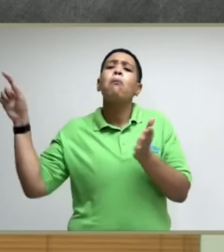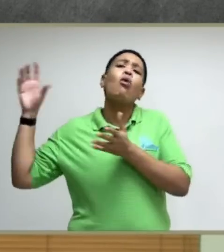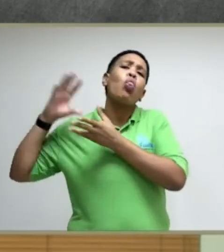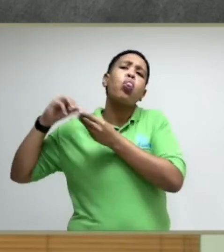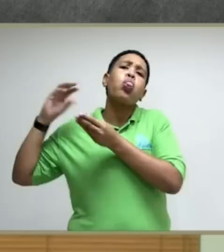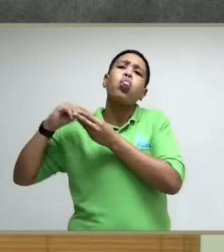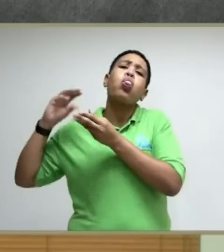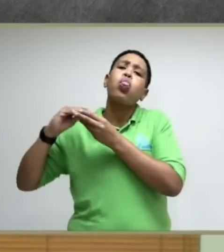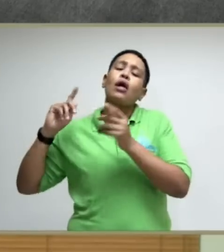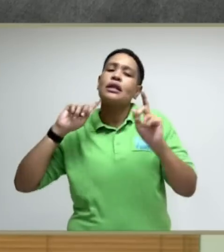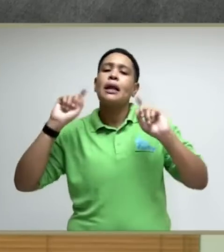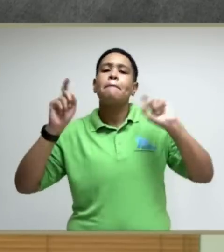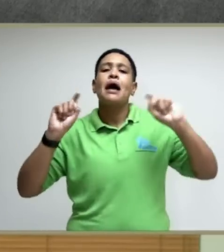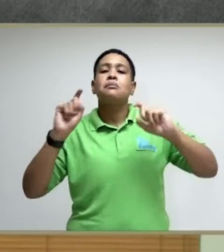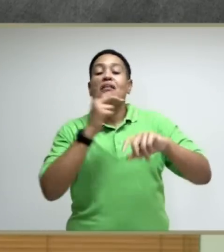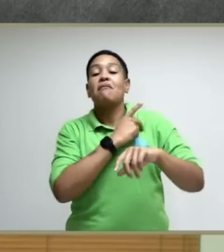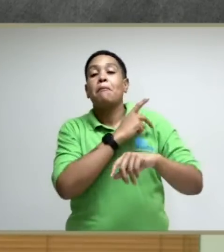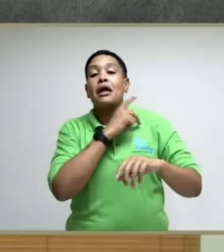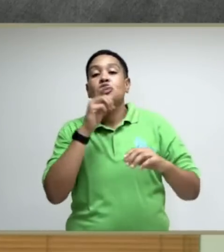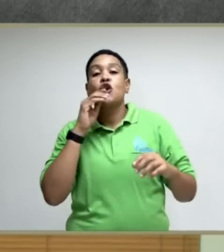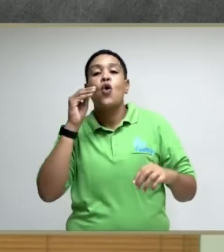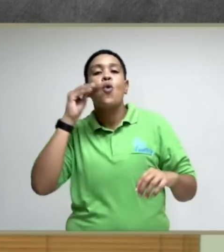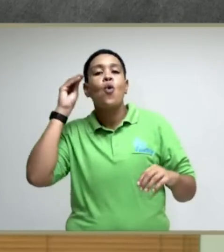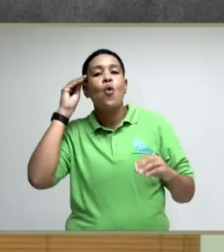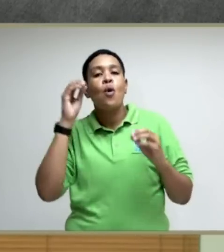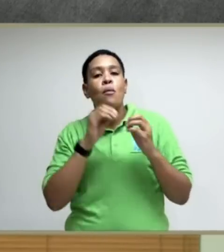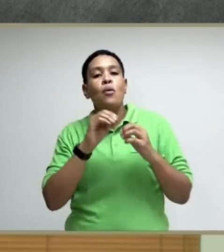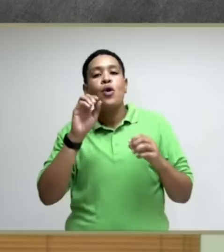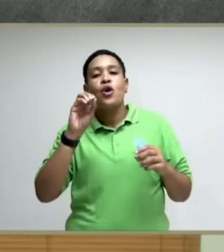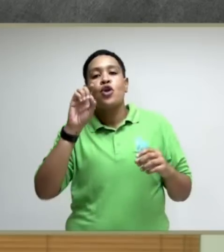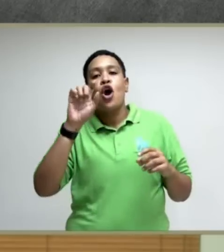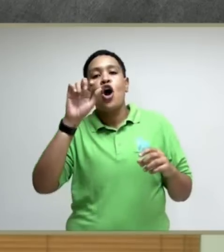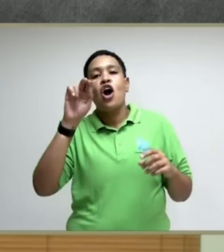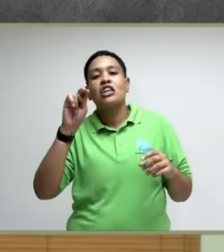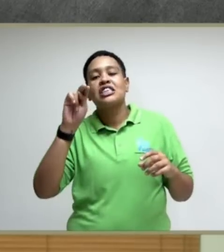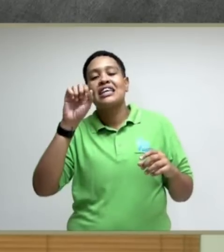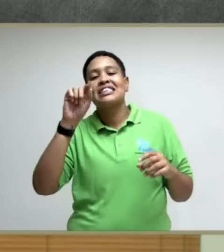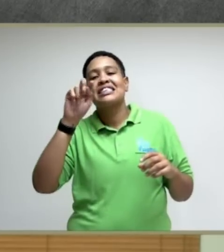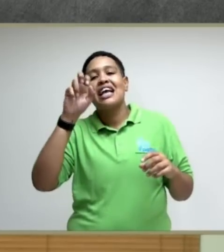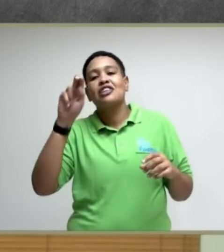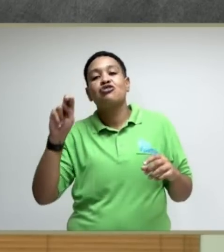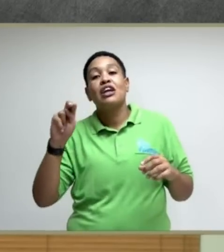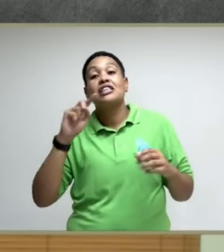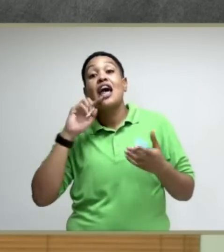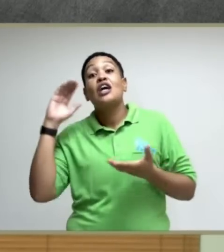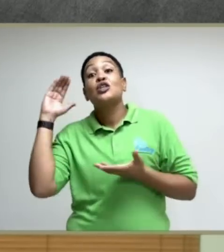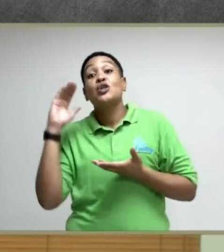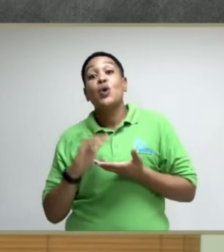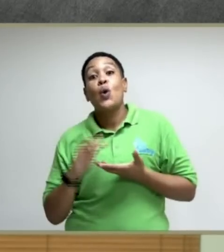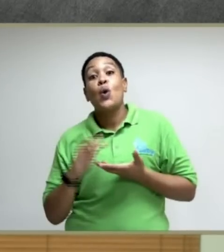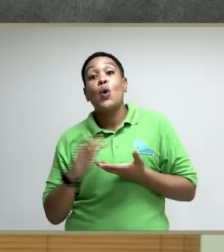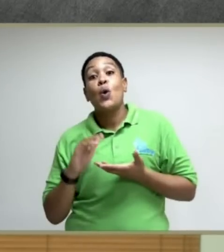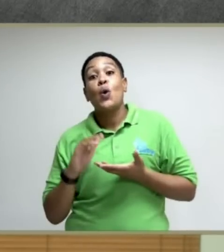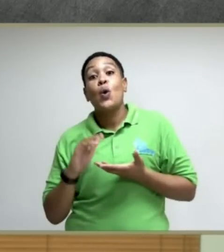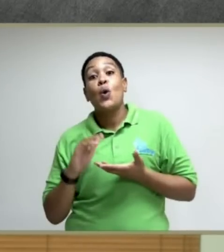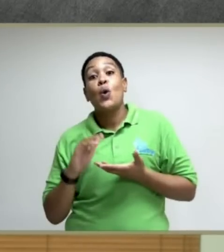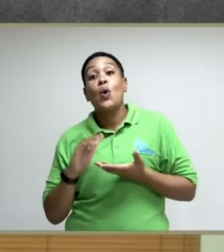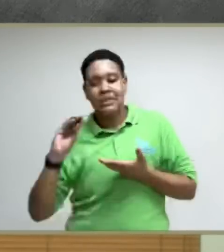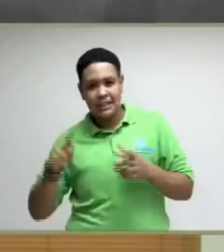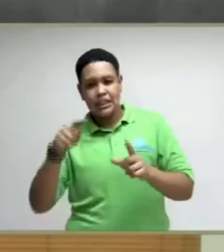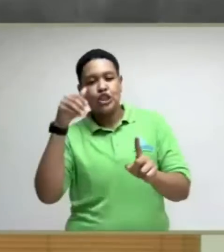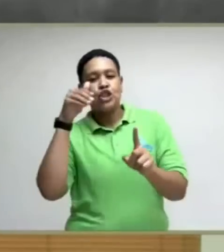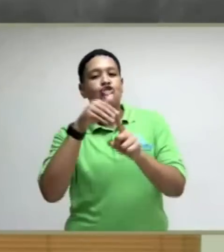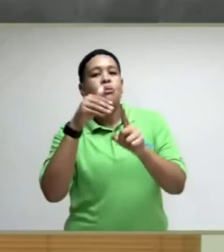Read the Management of Patients at Home with Oxygen Saturations as low as 60%. Now, this is a reminder to the